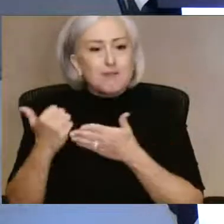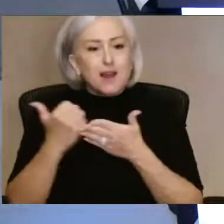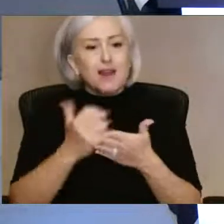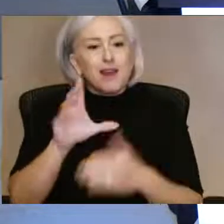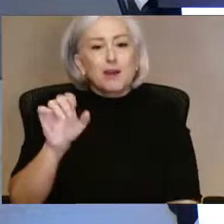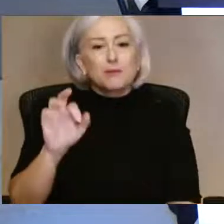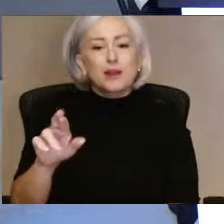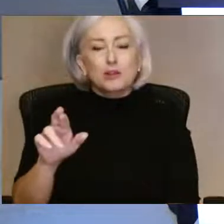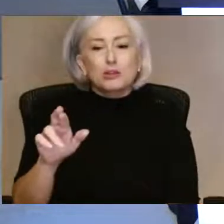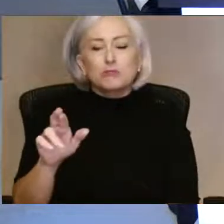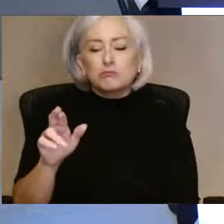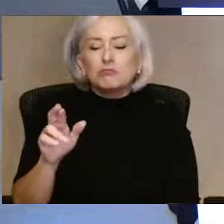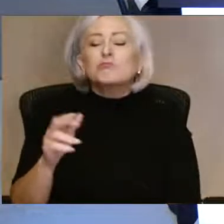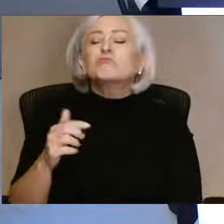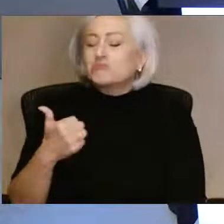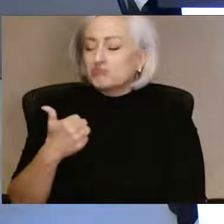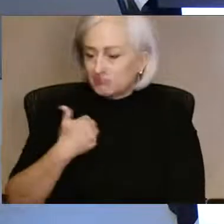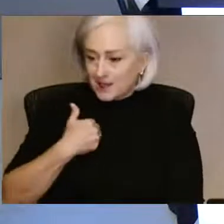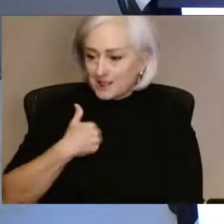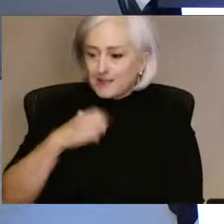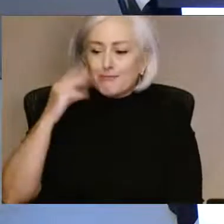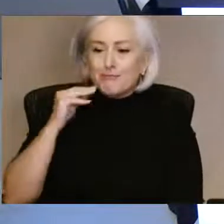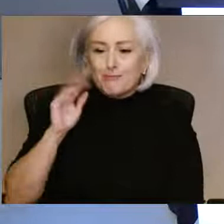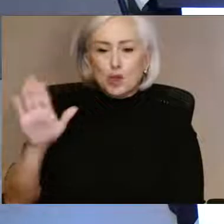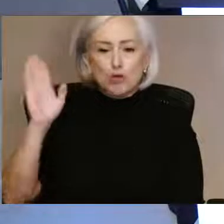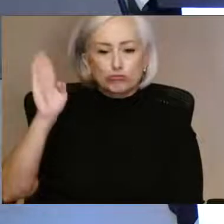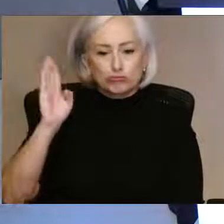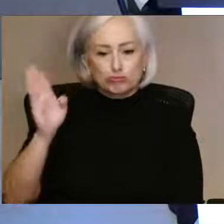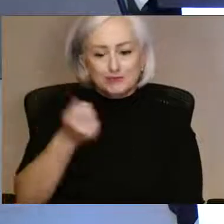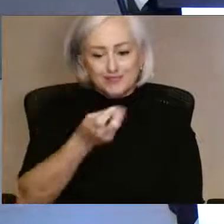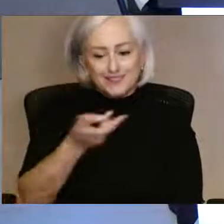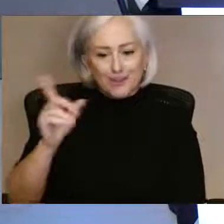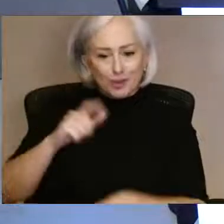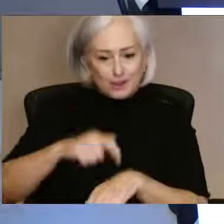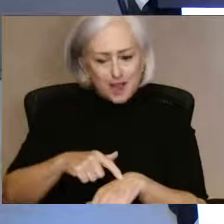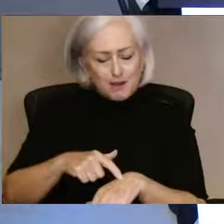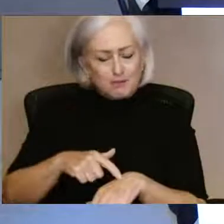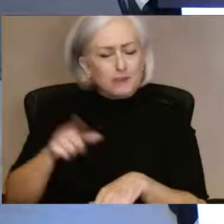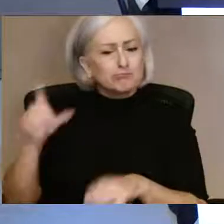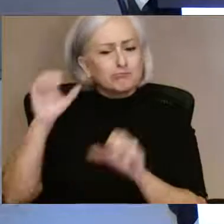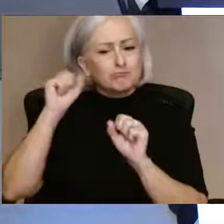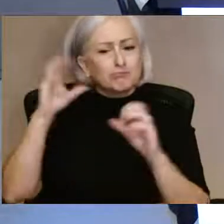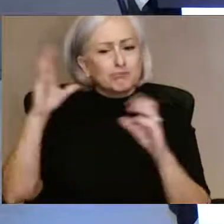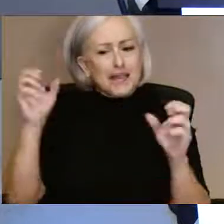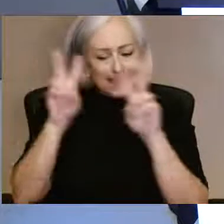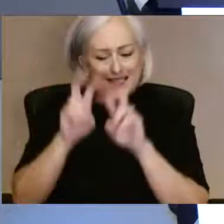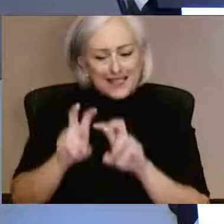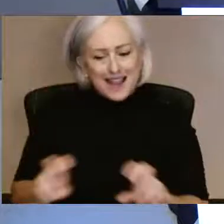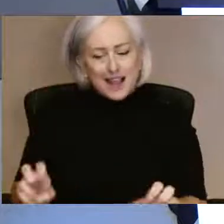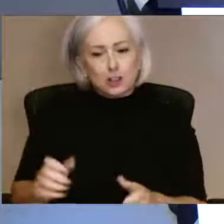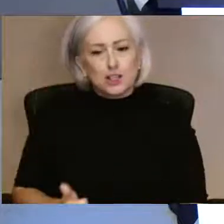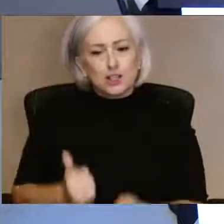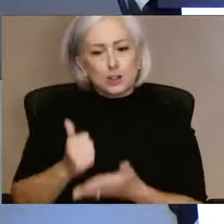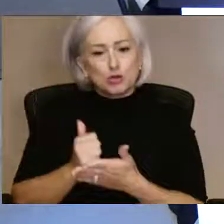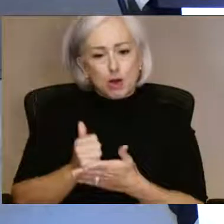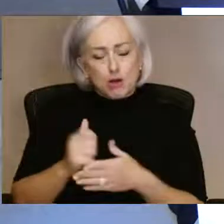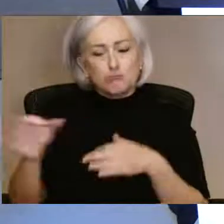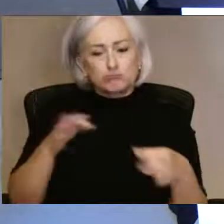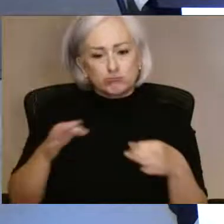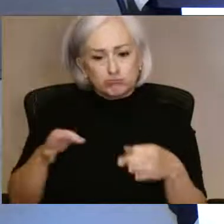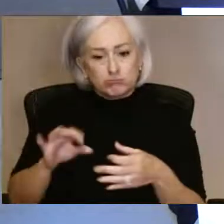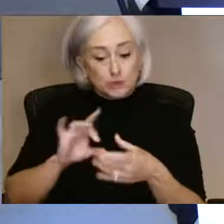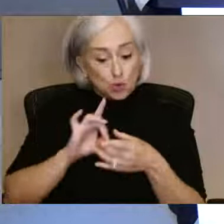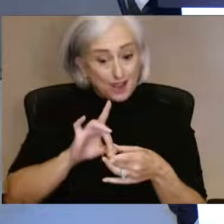you have a fantastic analogy that helps kind of explain the relationships between basic